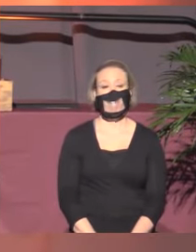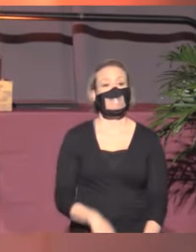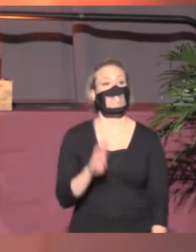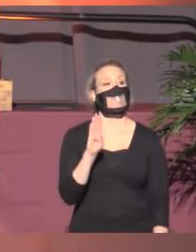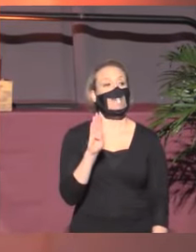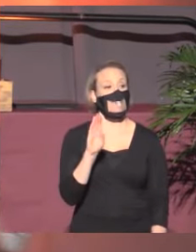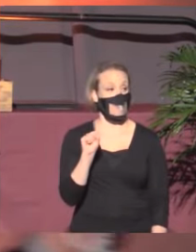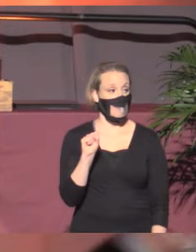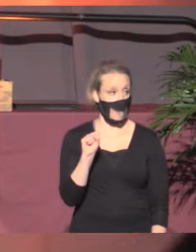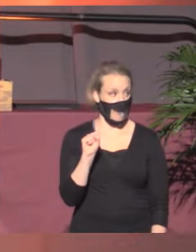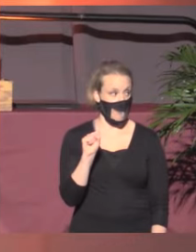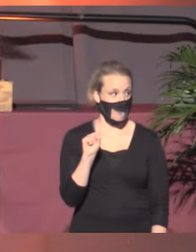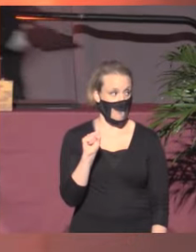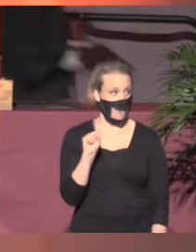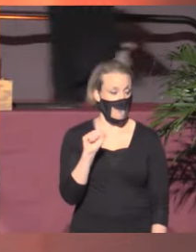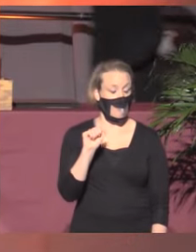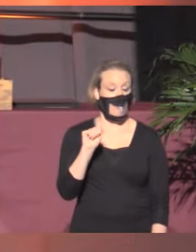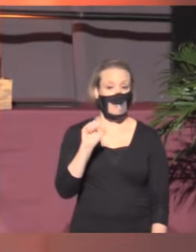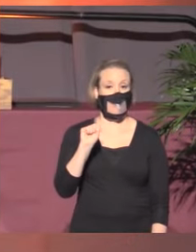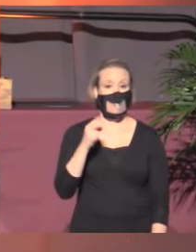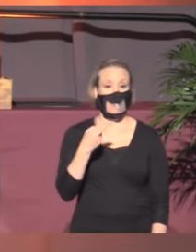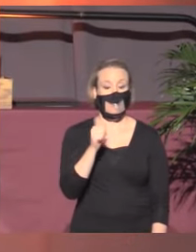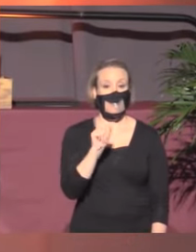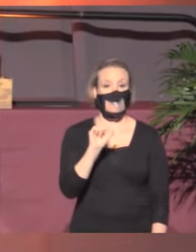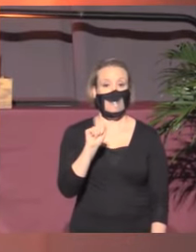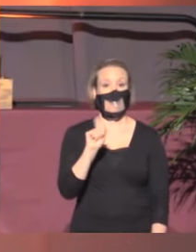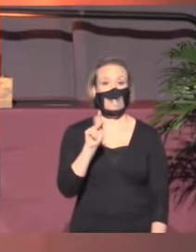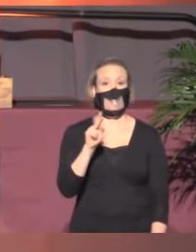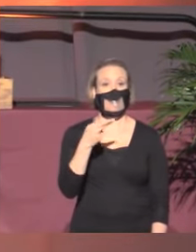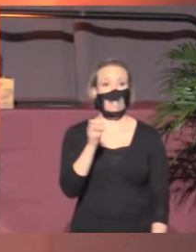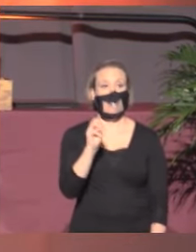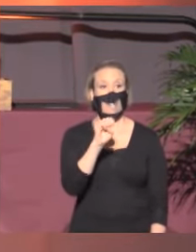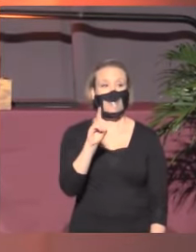Bachelor of Science, Asha Ahmed Nu.